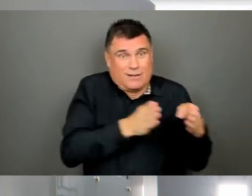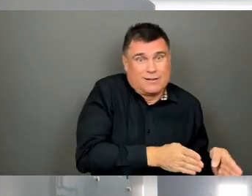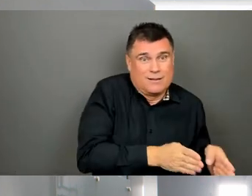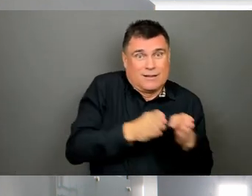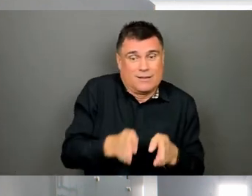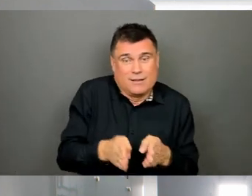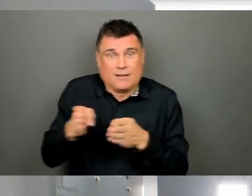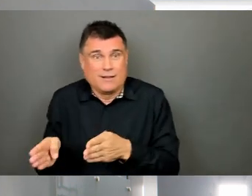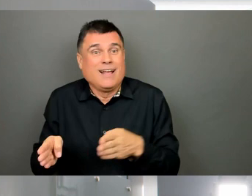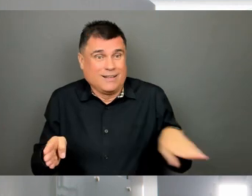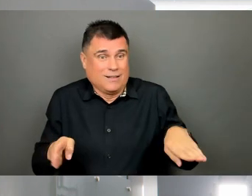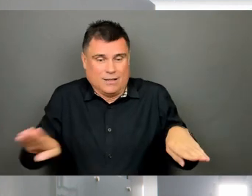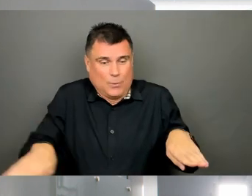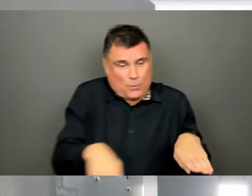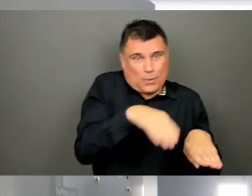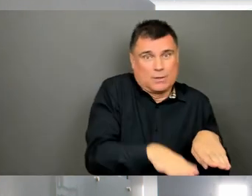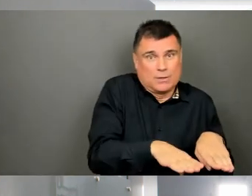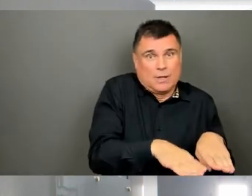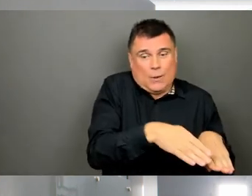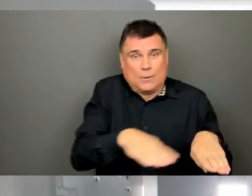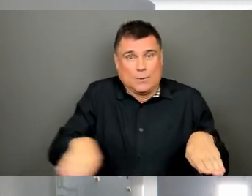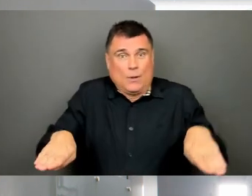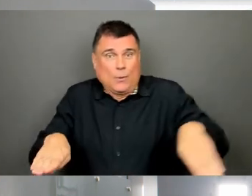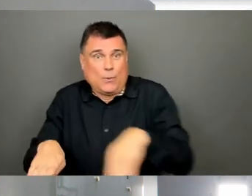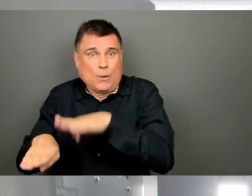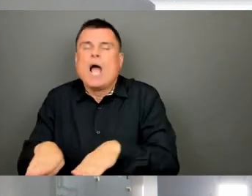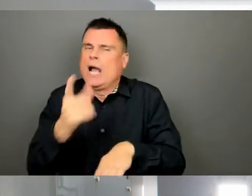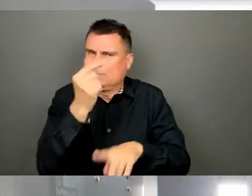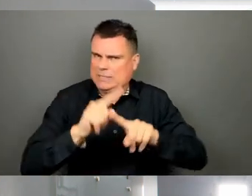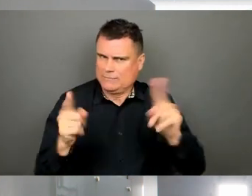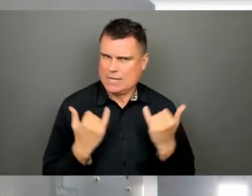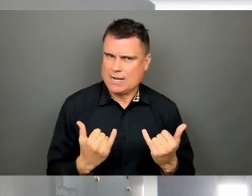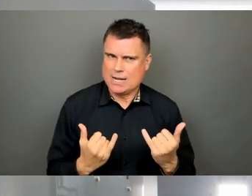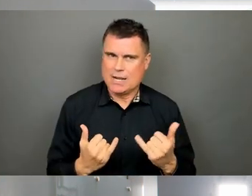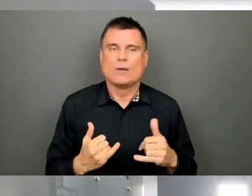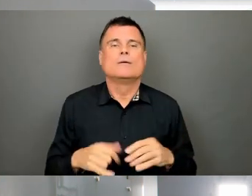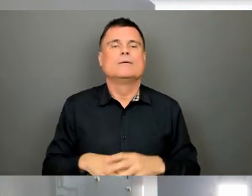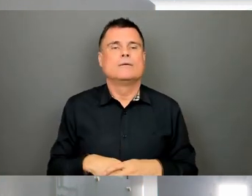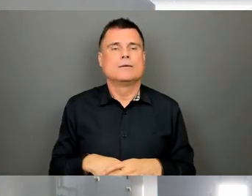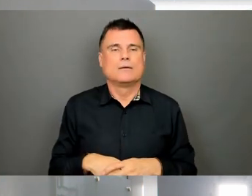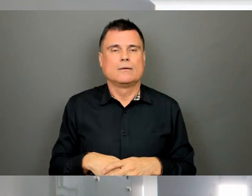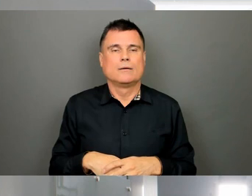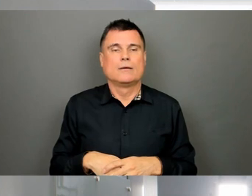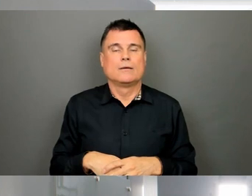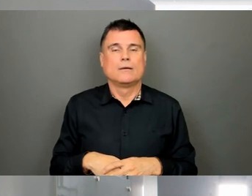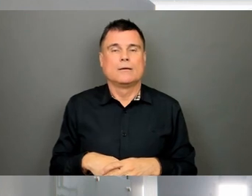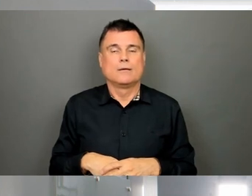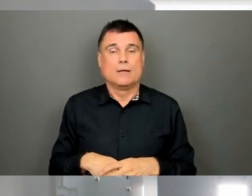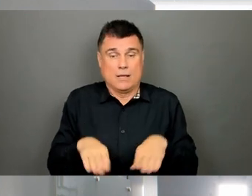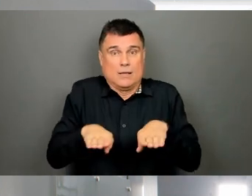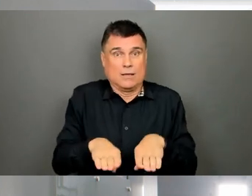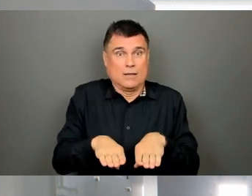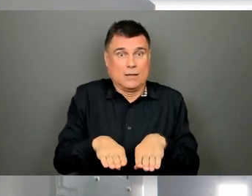toe? Well, this is more of a hop together, kick out together, kick out together. So that leg, that leading